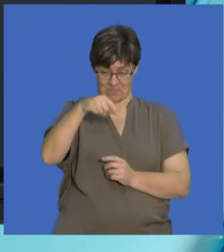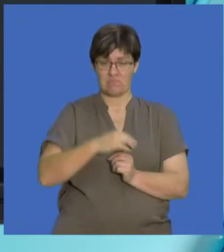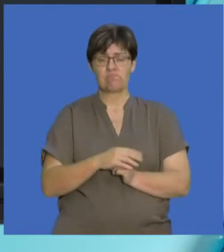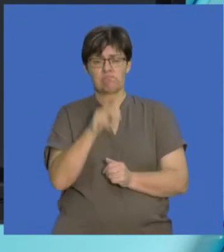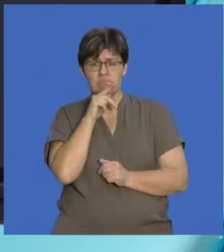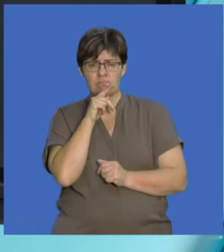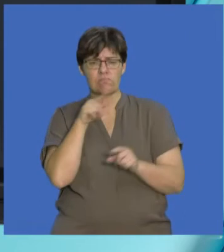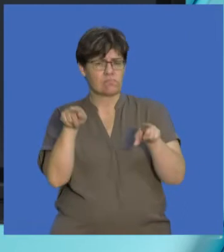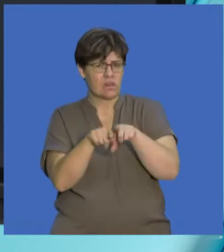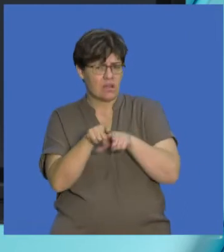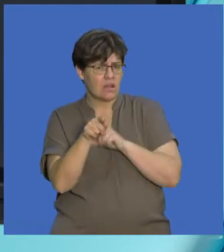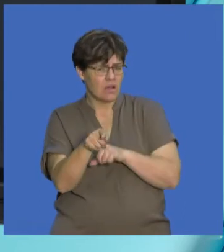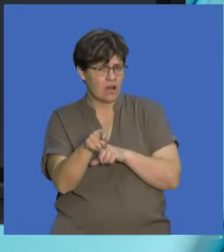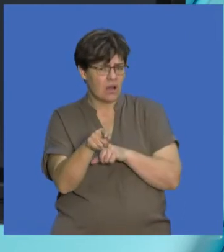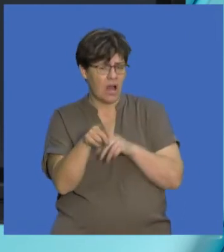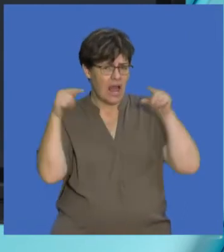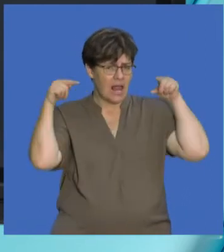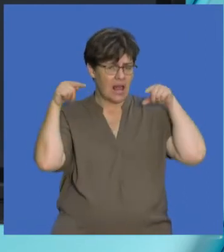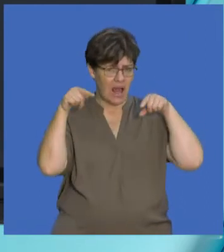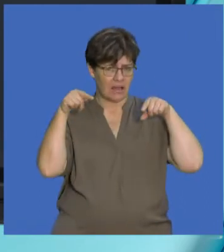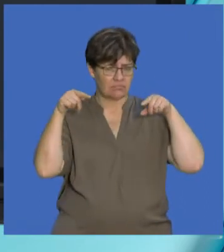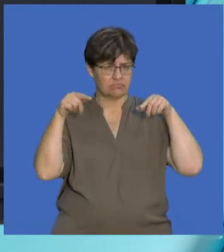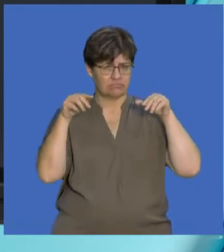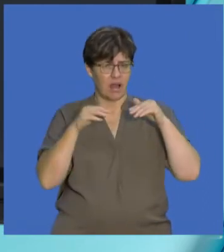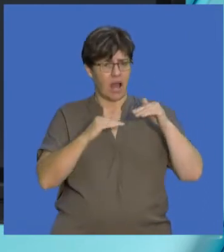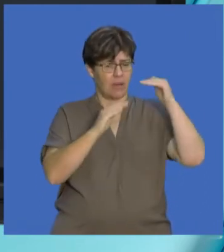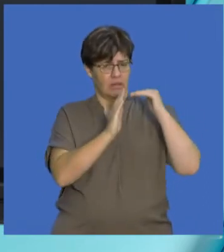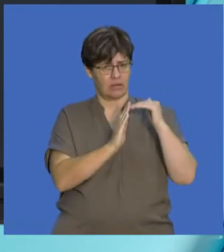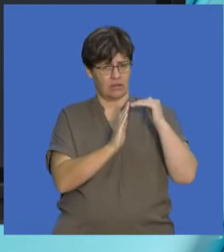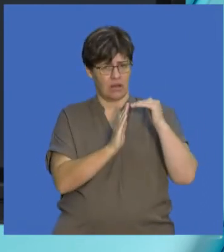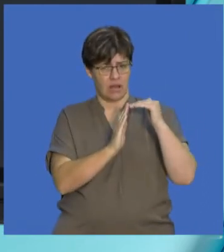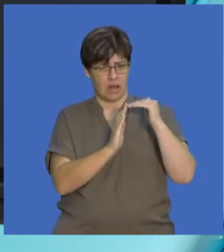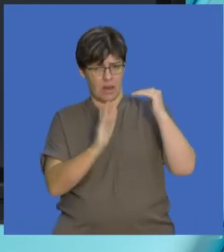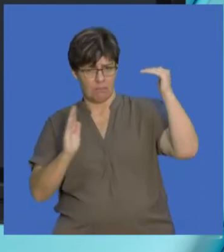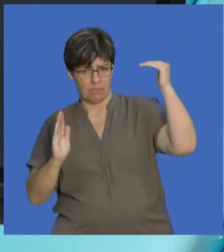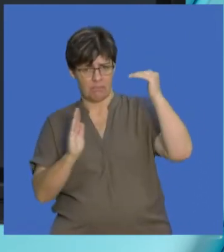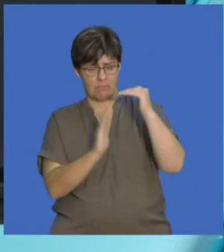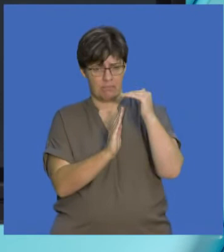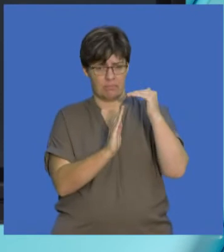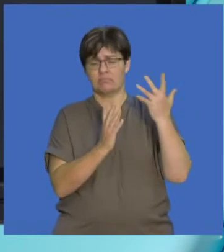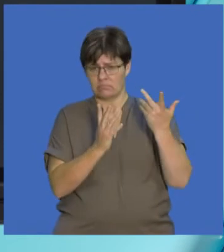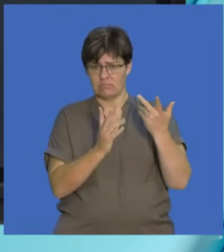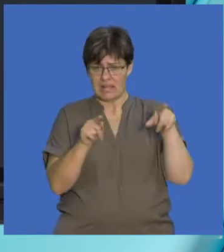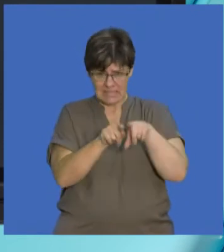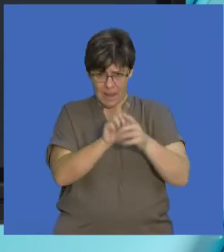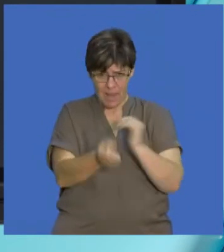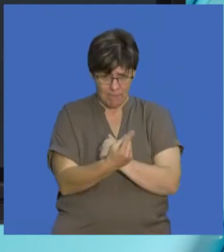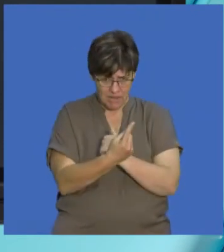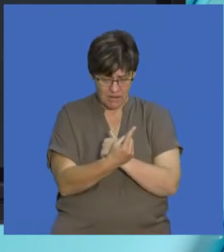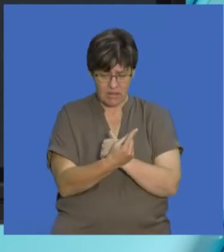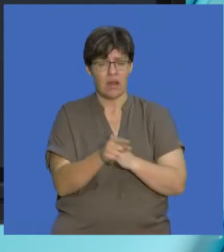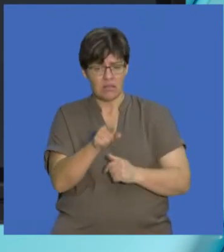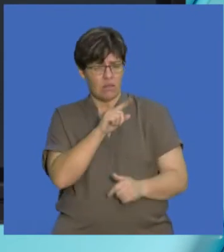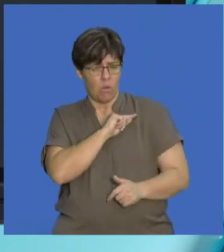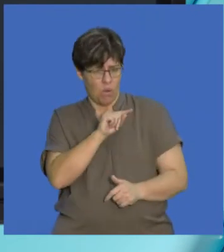that same linear relationship exist, and maybe decide in terms of why is it the way that we